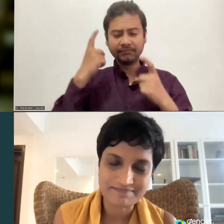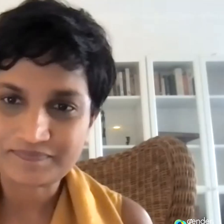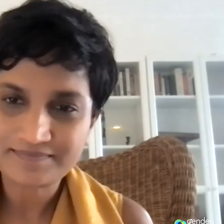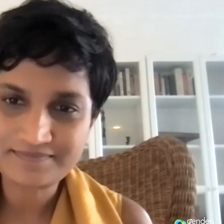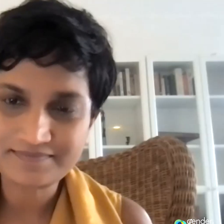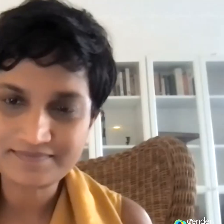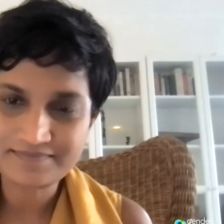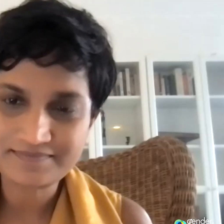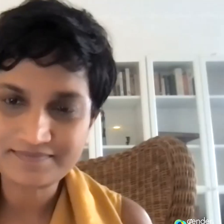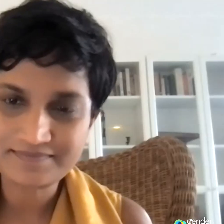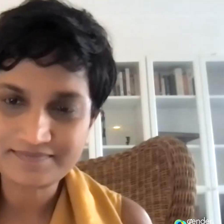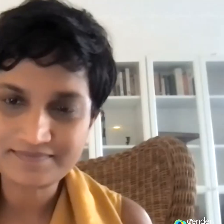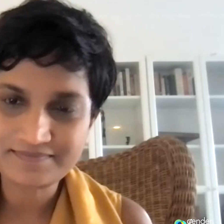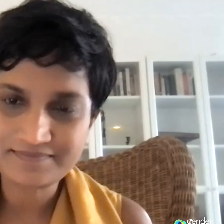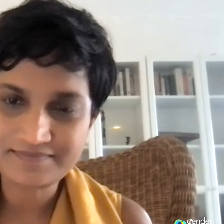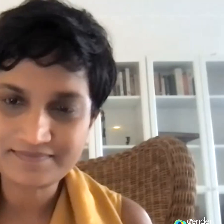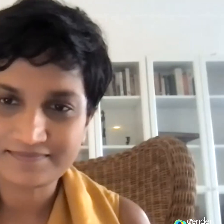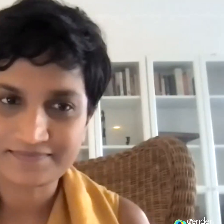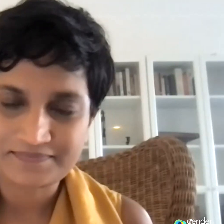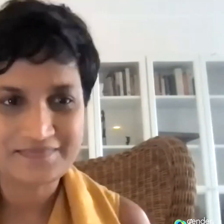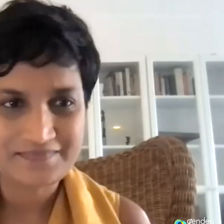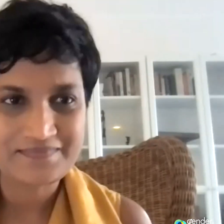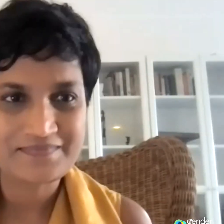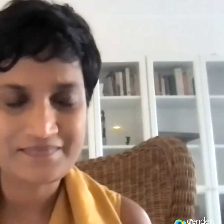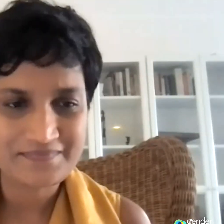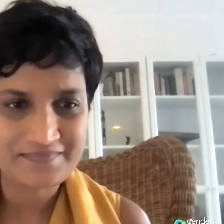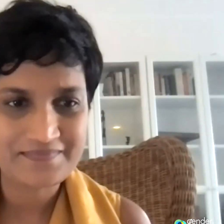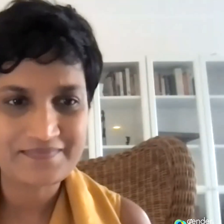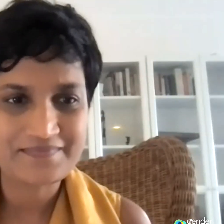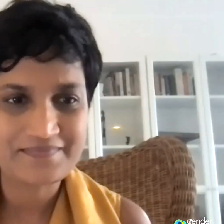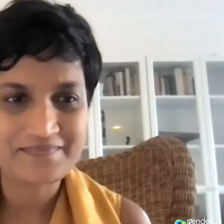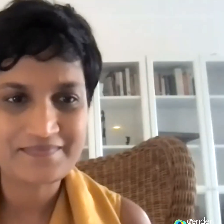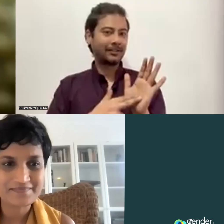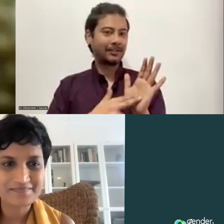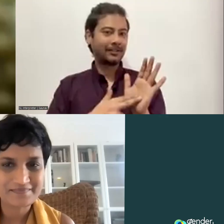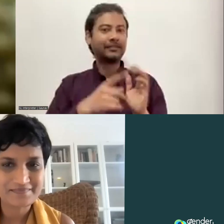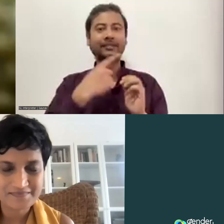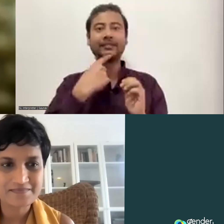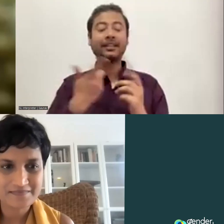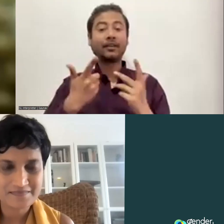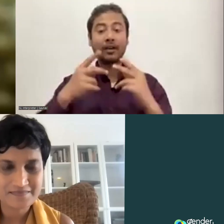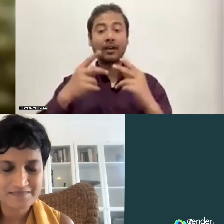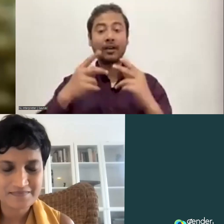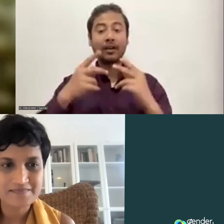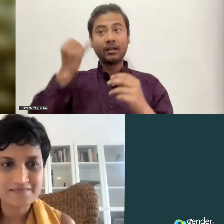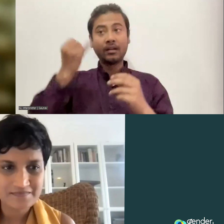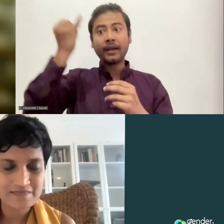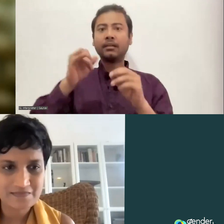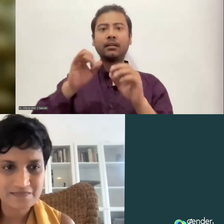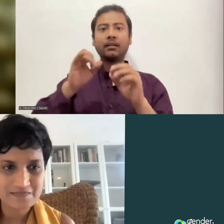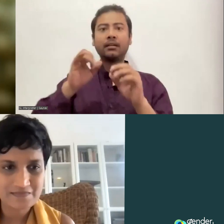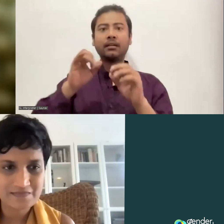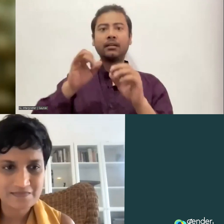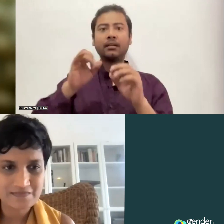idea. Thank you, Sandhya, for that. Thinking about this as an evolution, a conversation, it kind of ties in so well